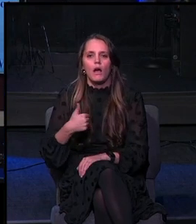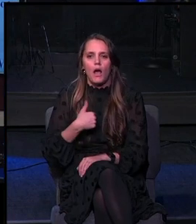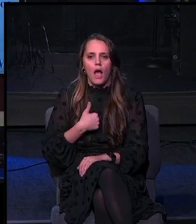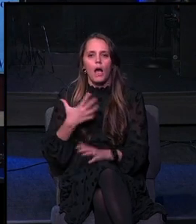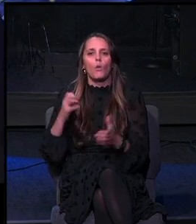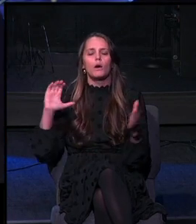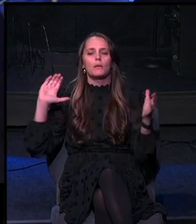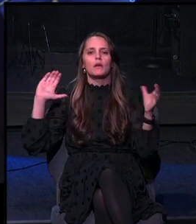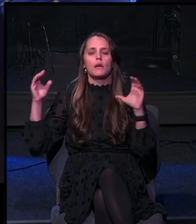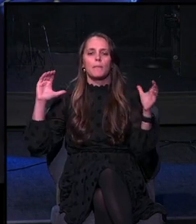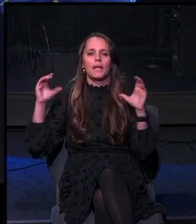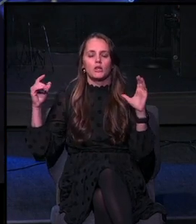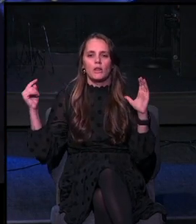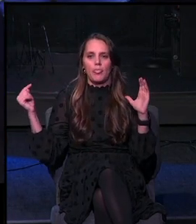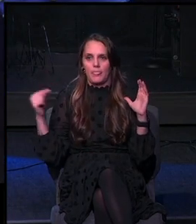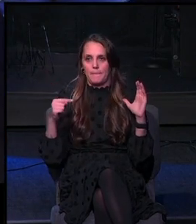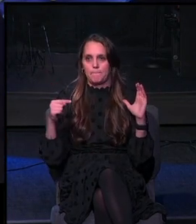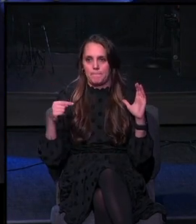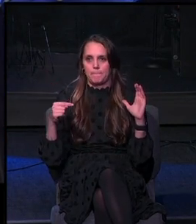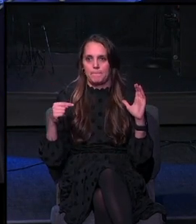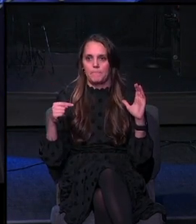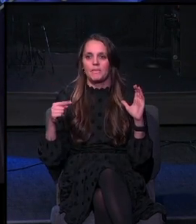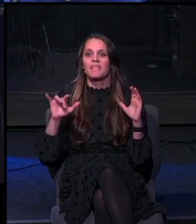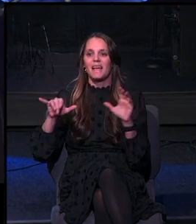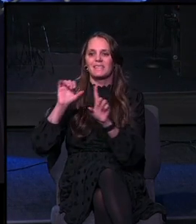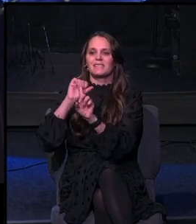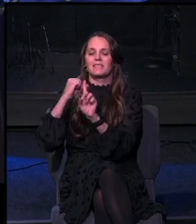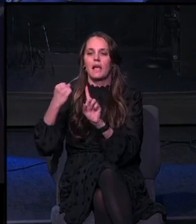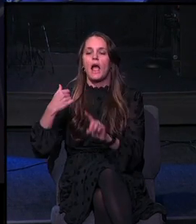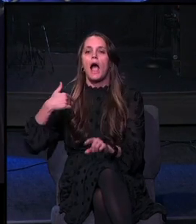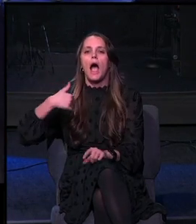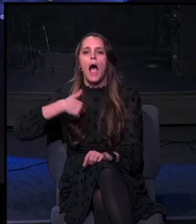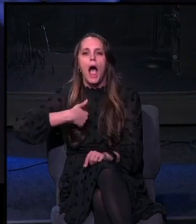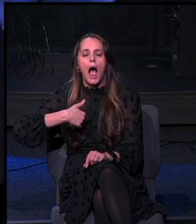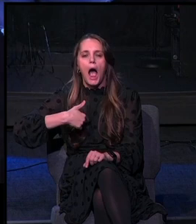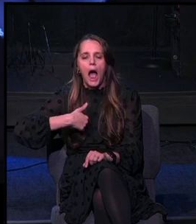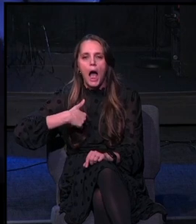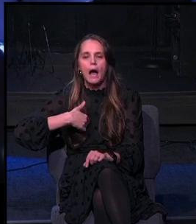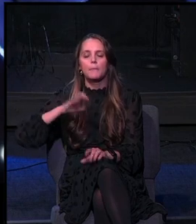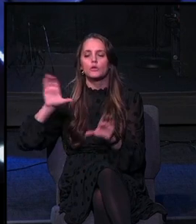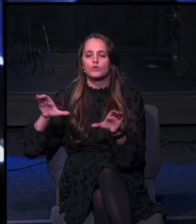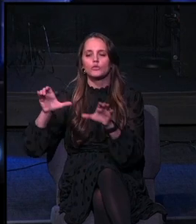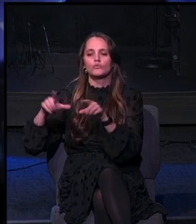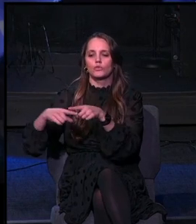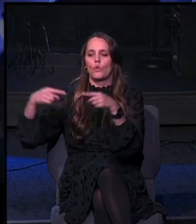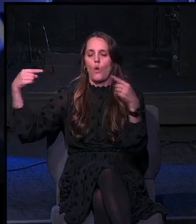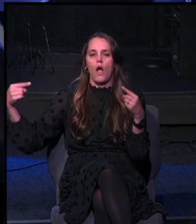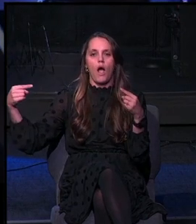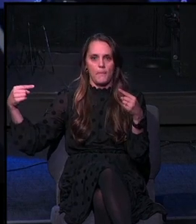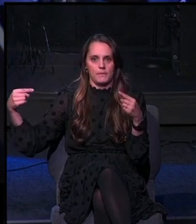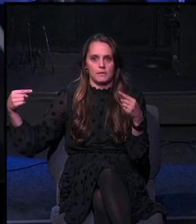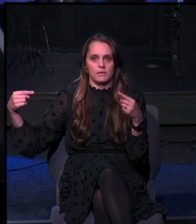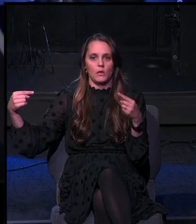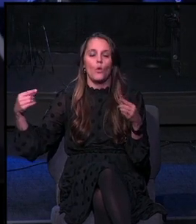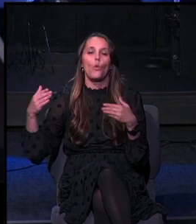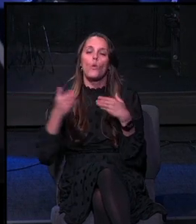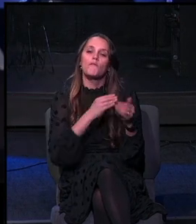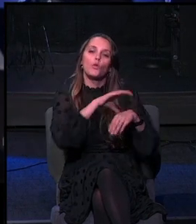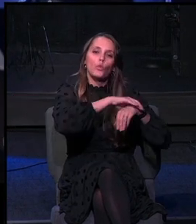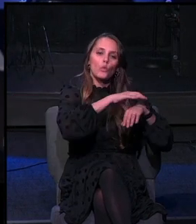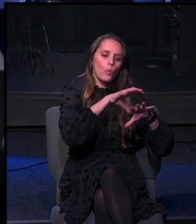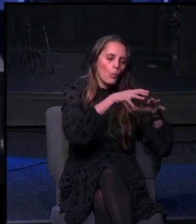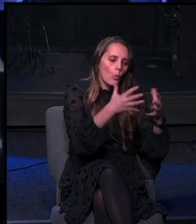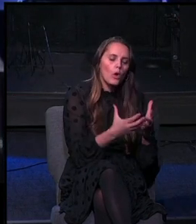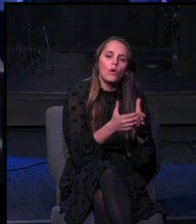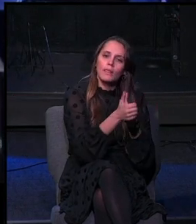that. This is the setting that I chose. I'm going to contrast what the world offers, what the world is leading you to, what the world